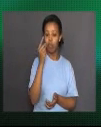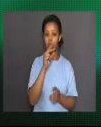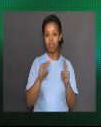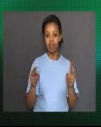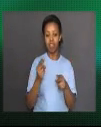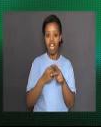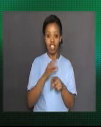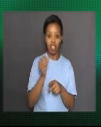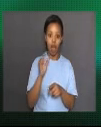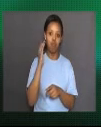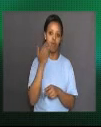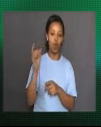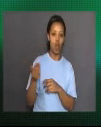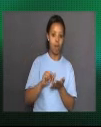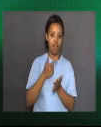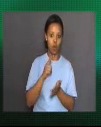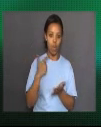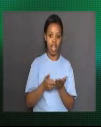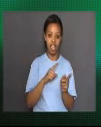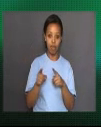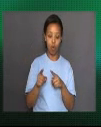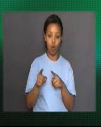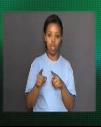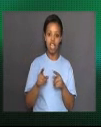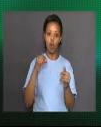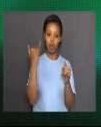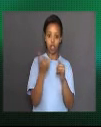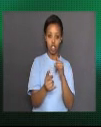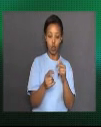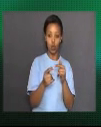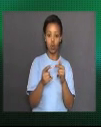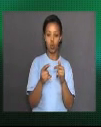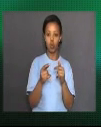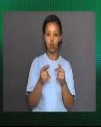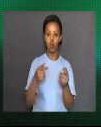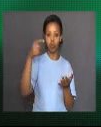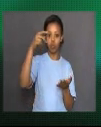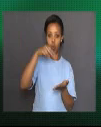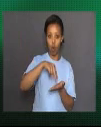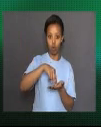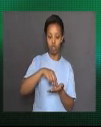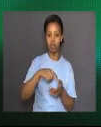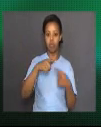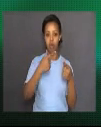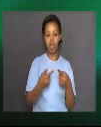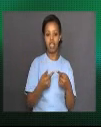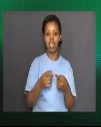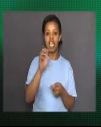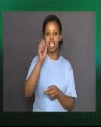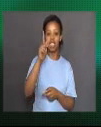and the centrioles move to the polar regions and begin to arrange spindle